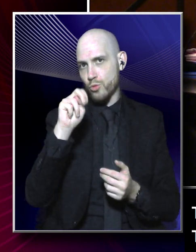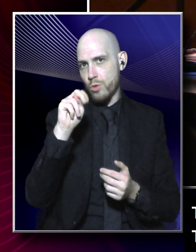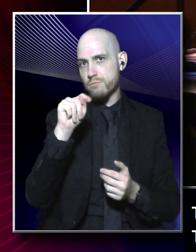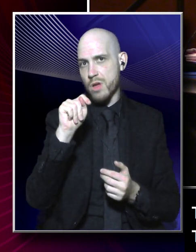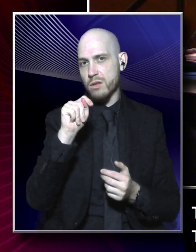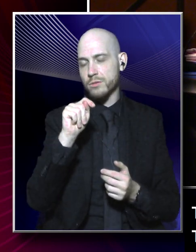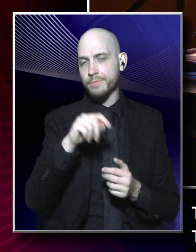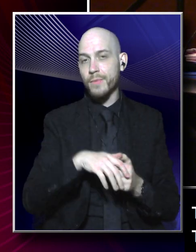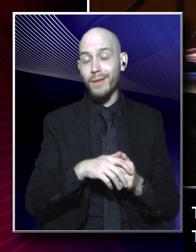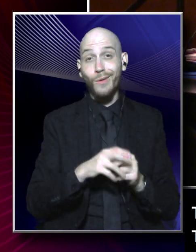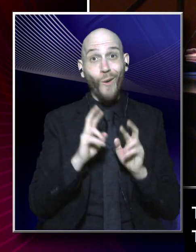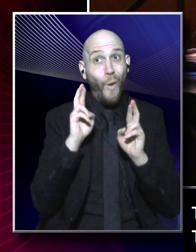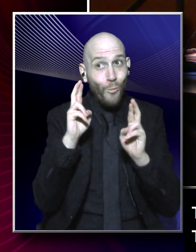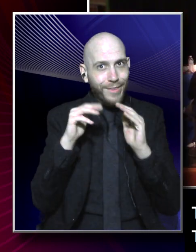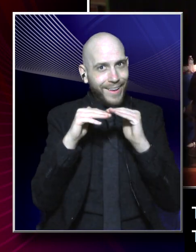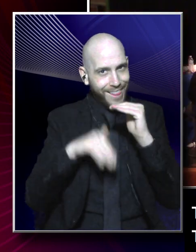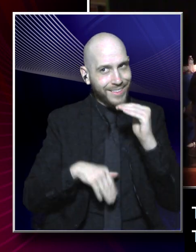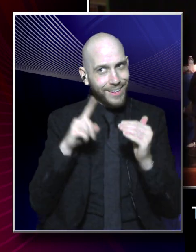Me too.